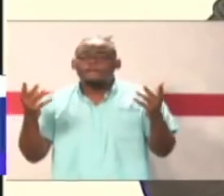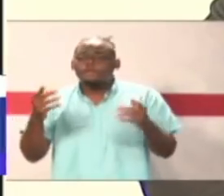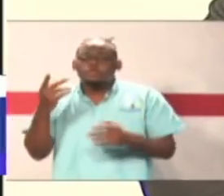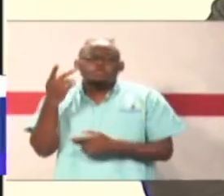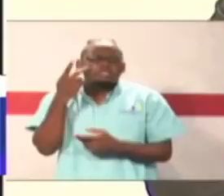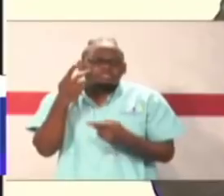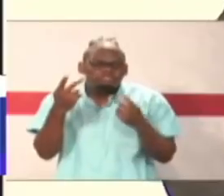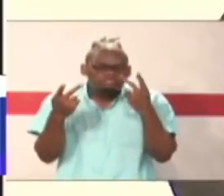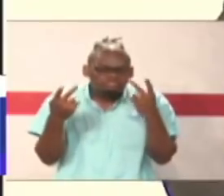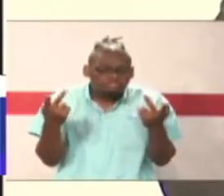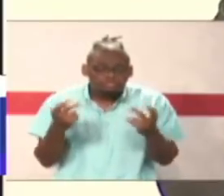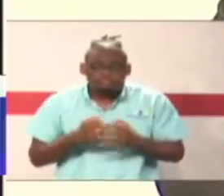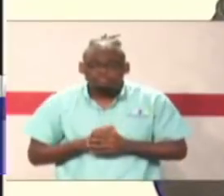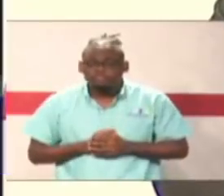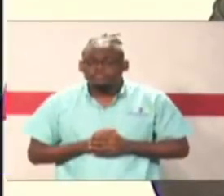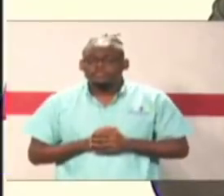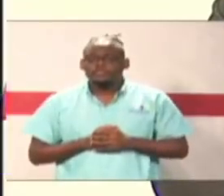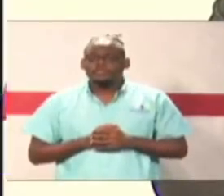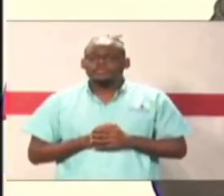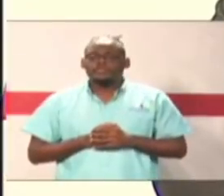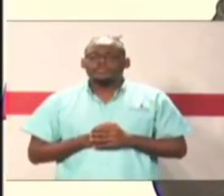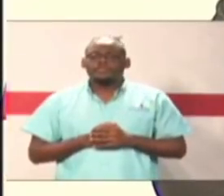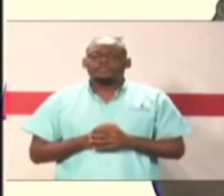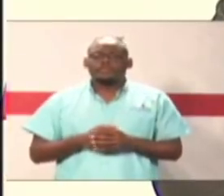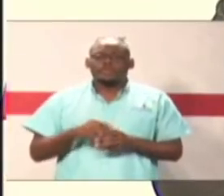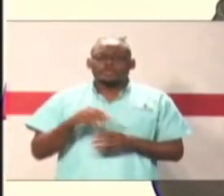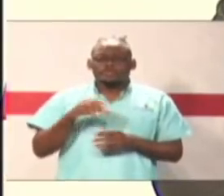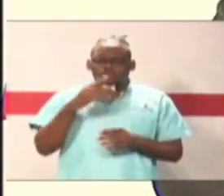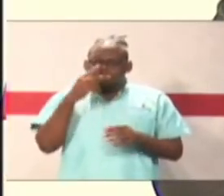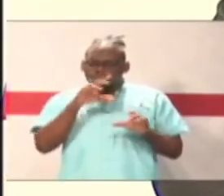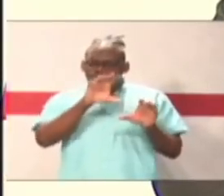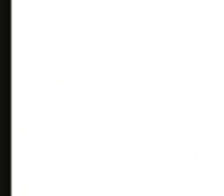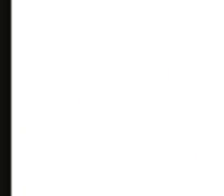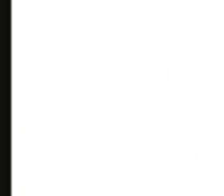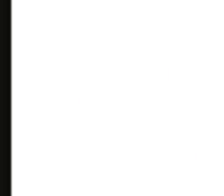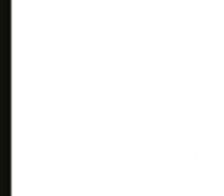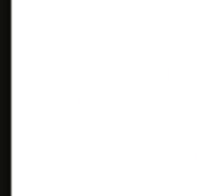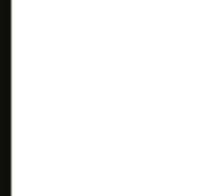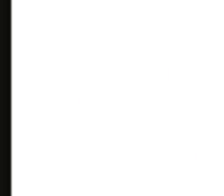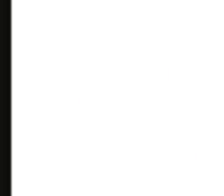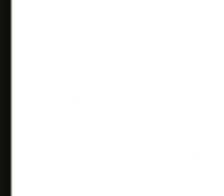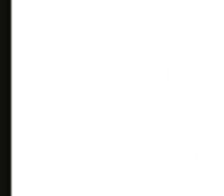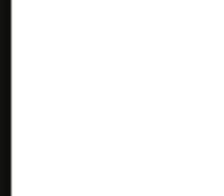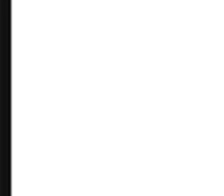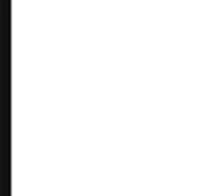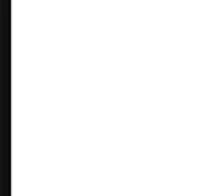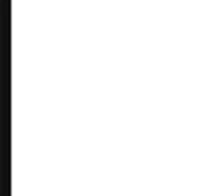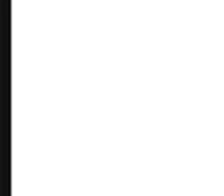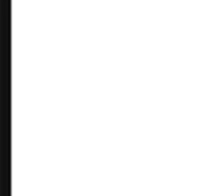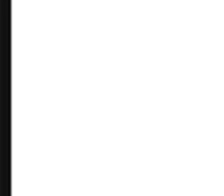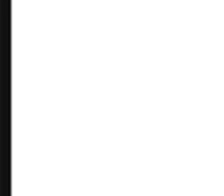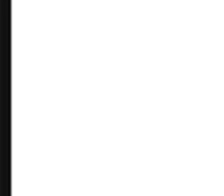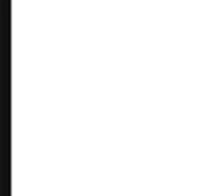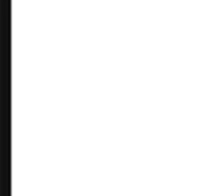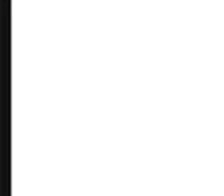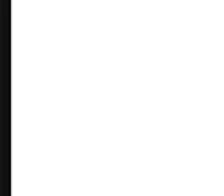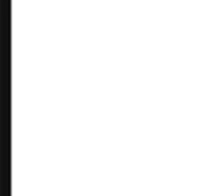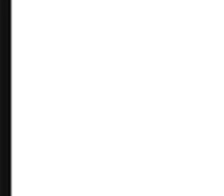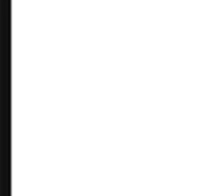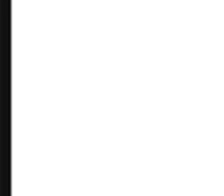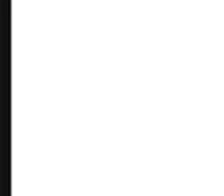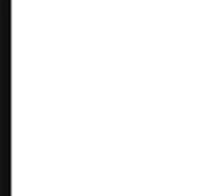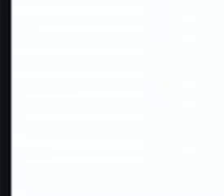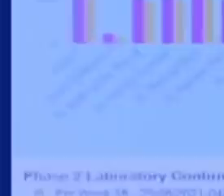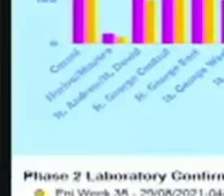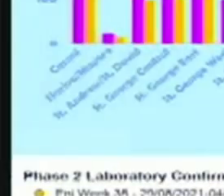cases mapped for the period epidemiological weeks 34 and 35, with epidemiological week 34 representing the